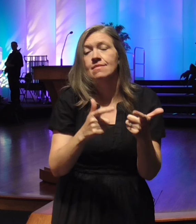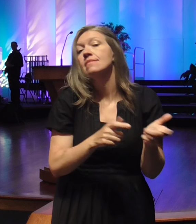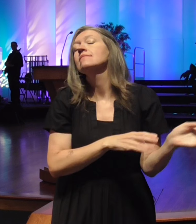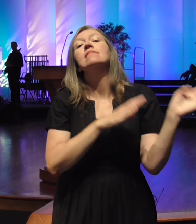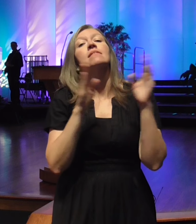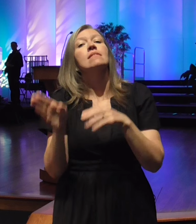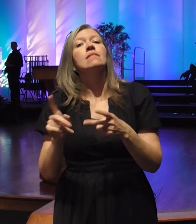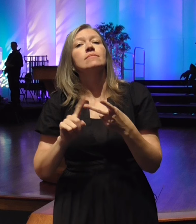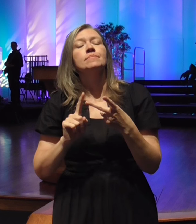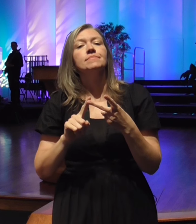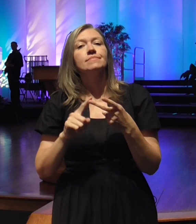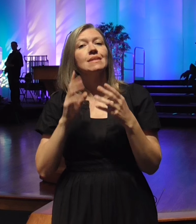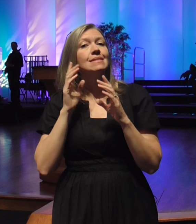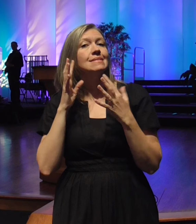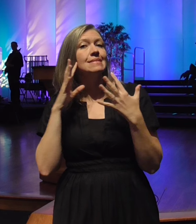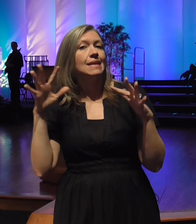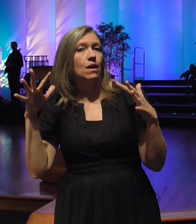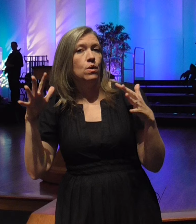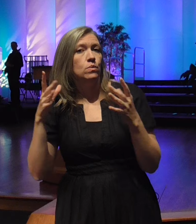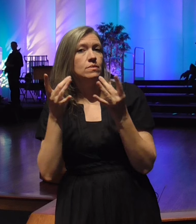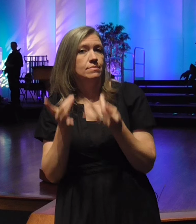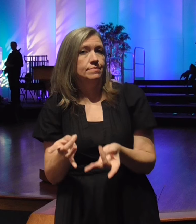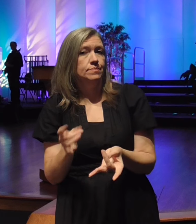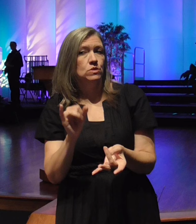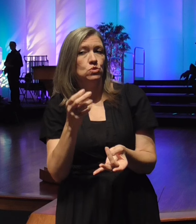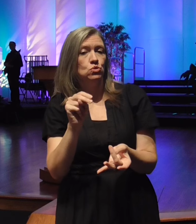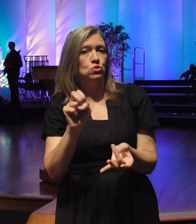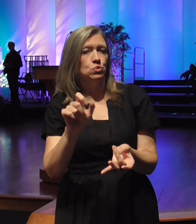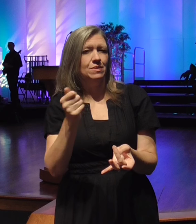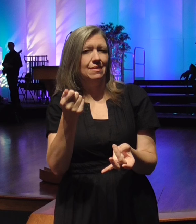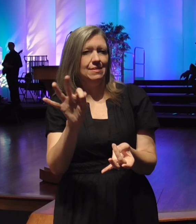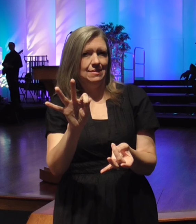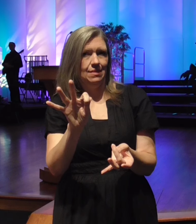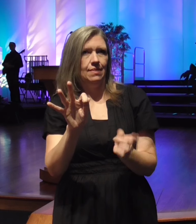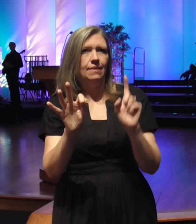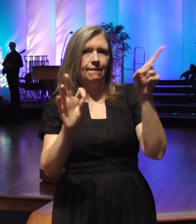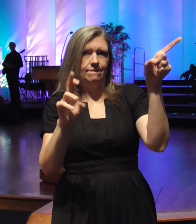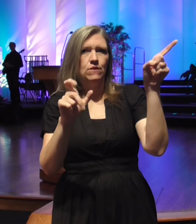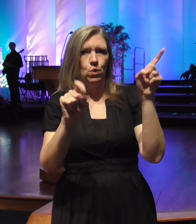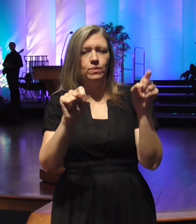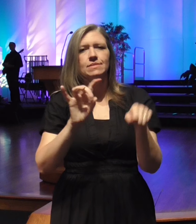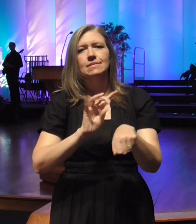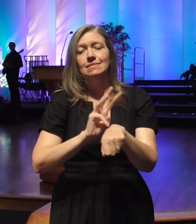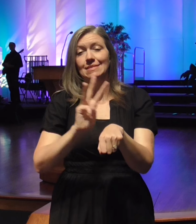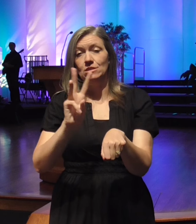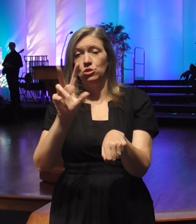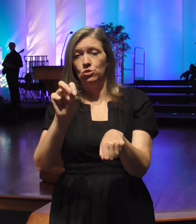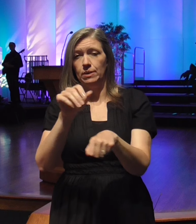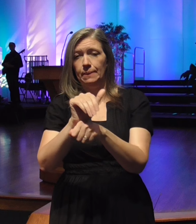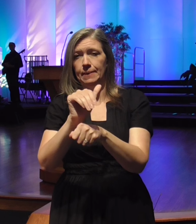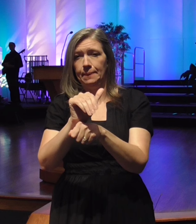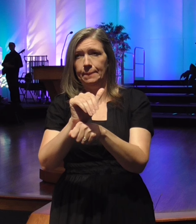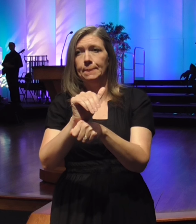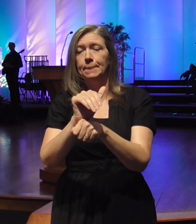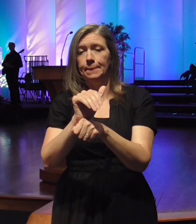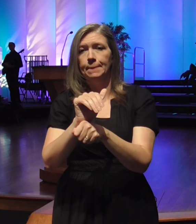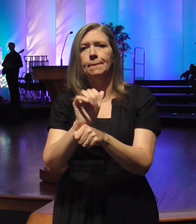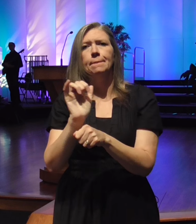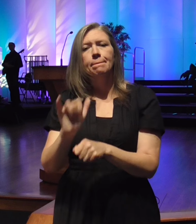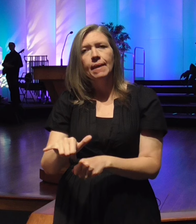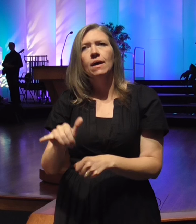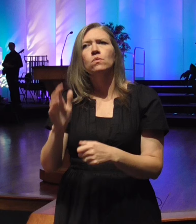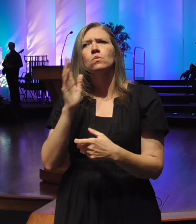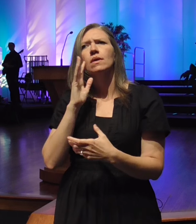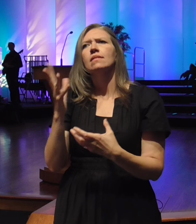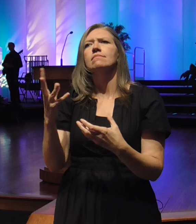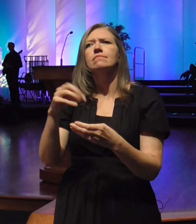to get registered ahead of time so that we have enough tea for everyone. And then also we're going to be having a sound meditation on